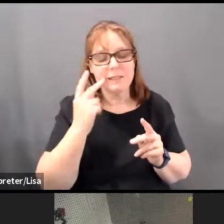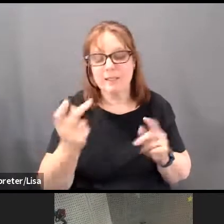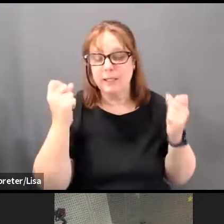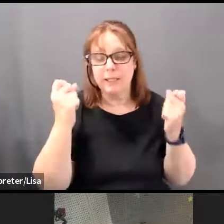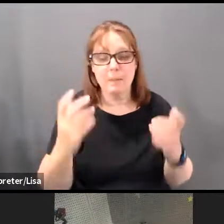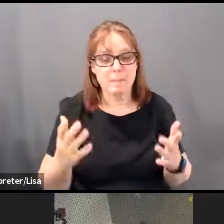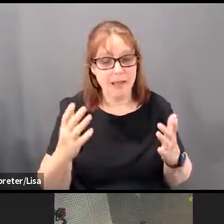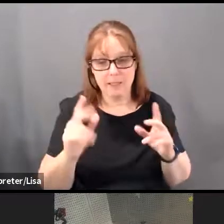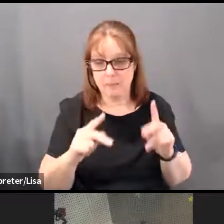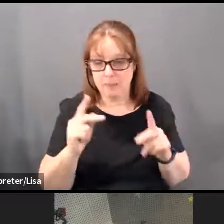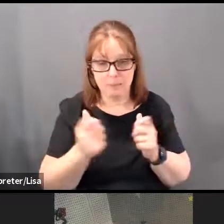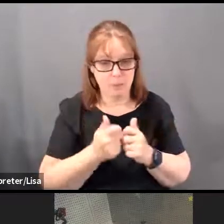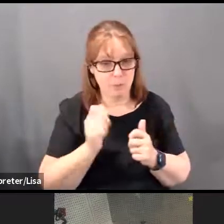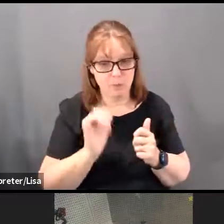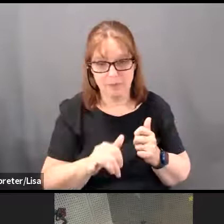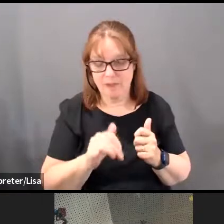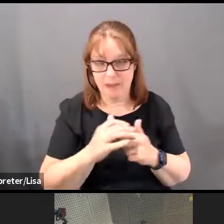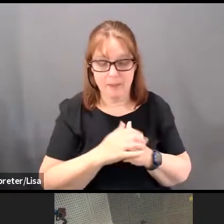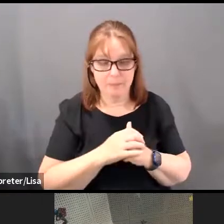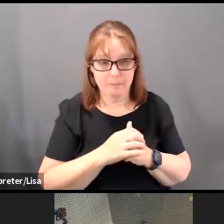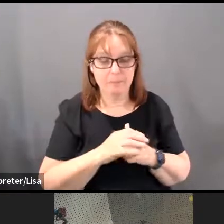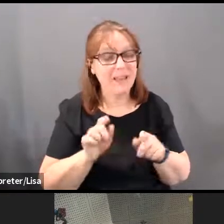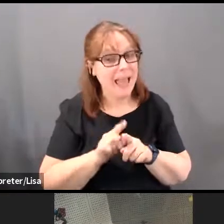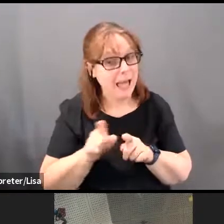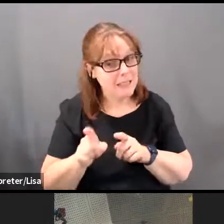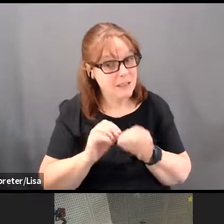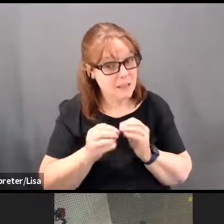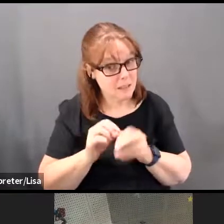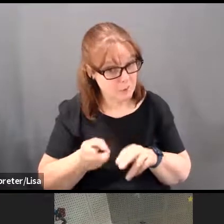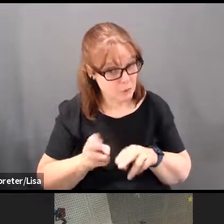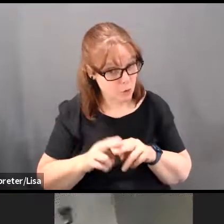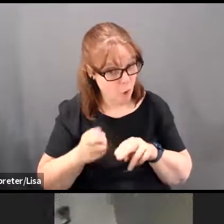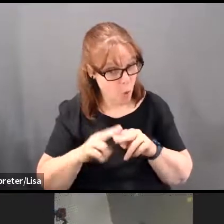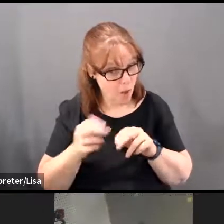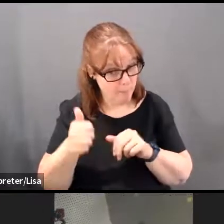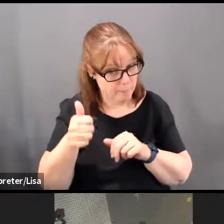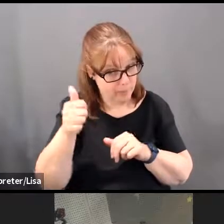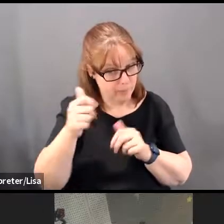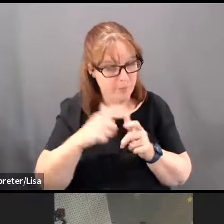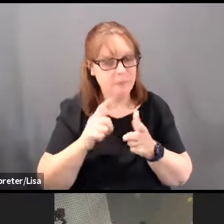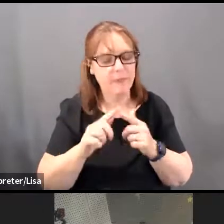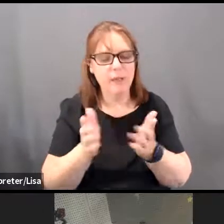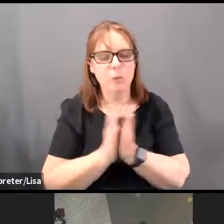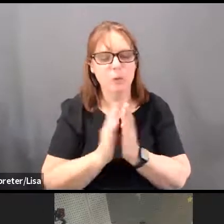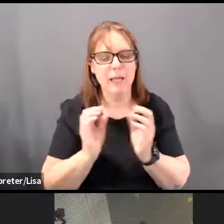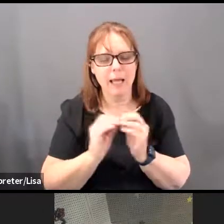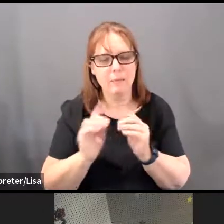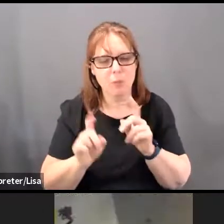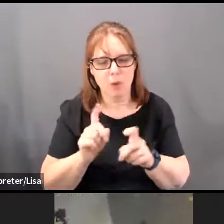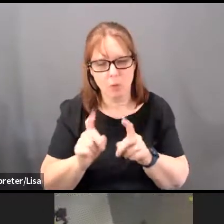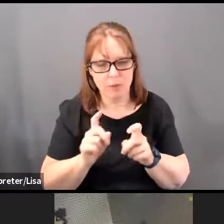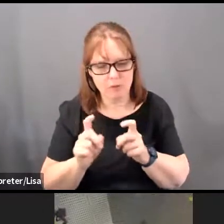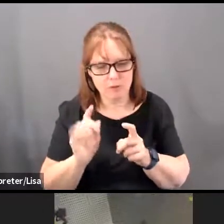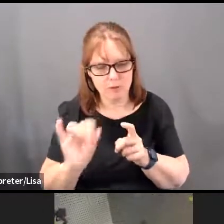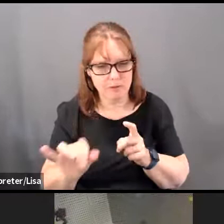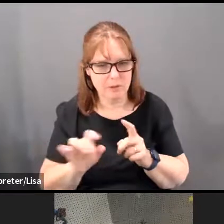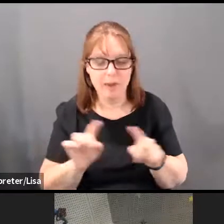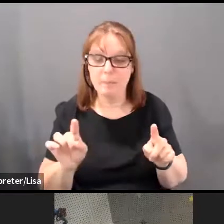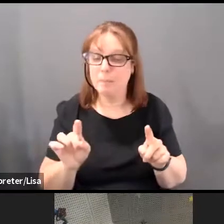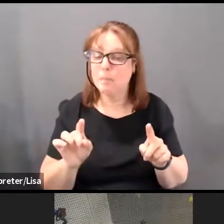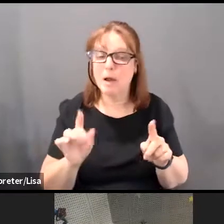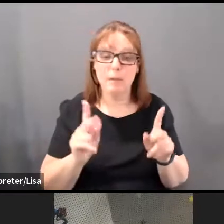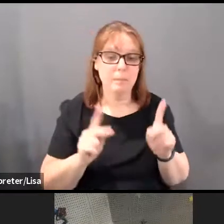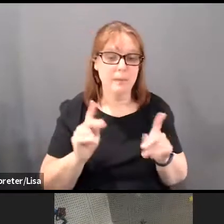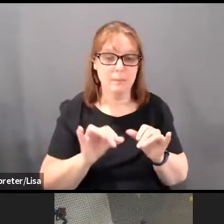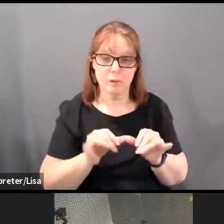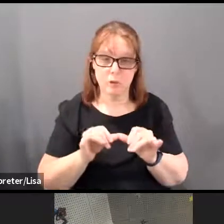that. As we see that going up, it'll raise questions for us locally, but also nationally, because every other state is looking at that same metric as well.